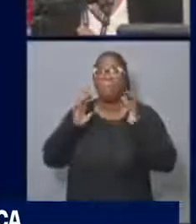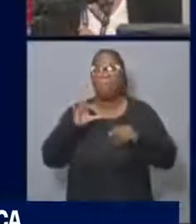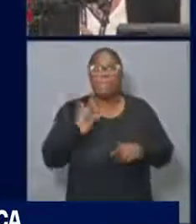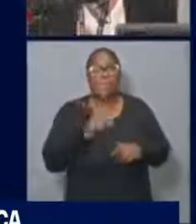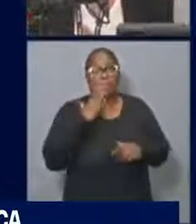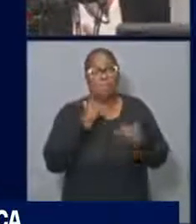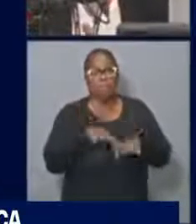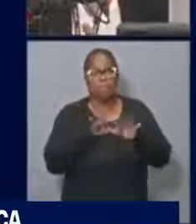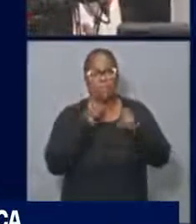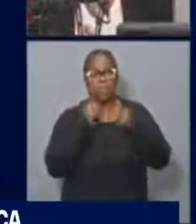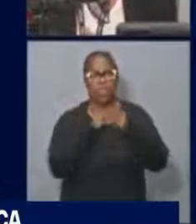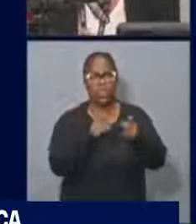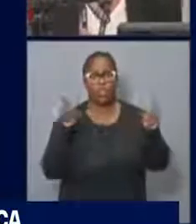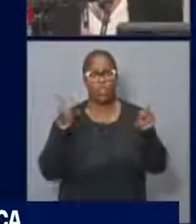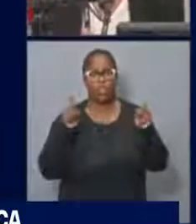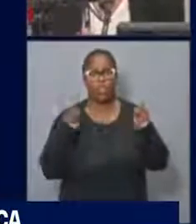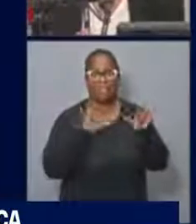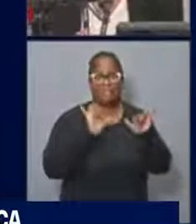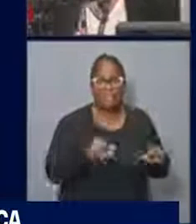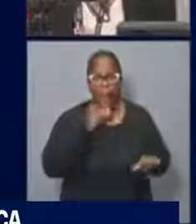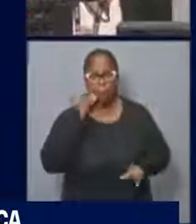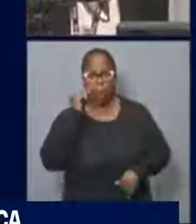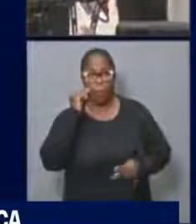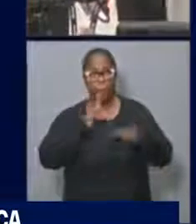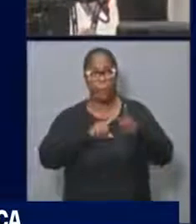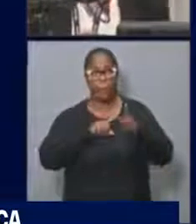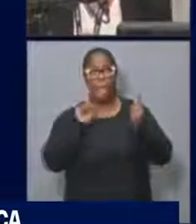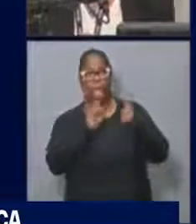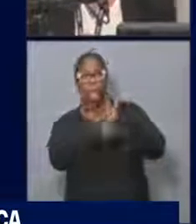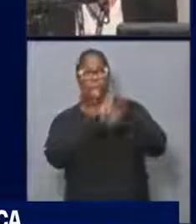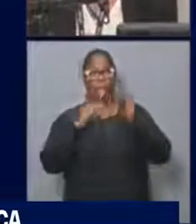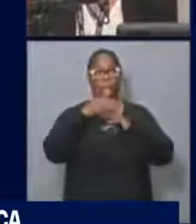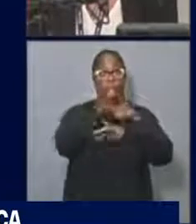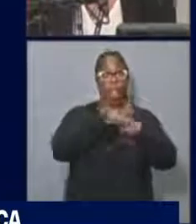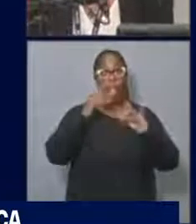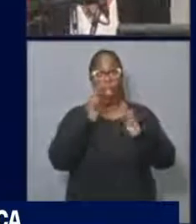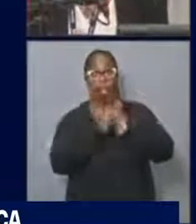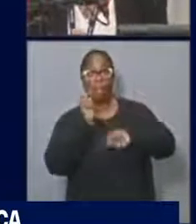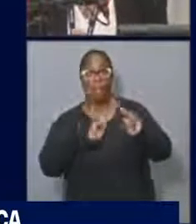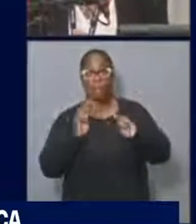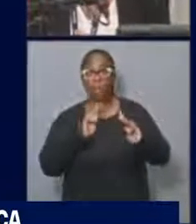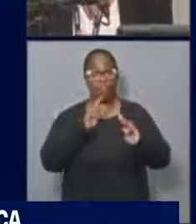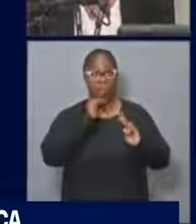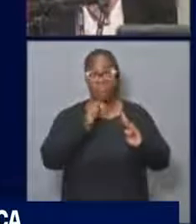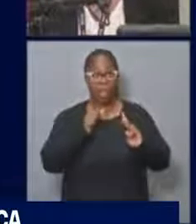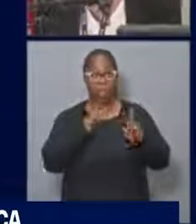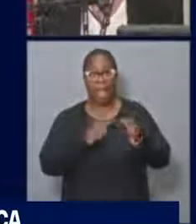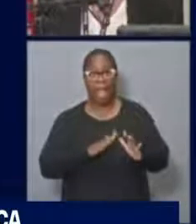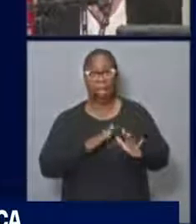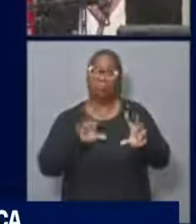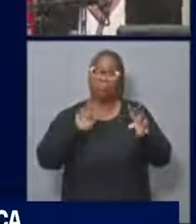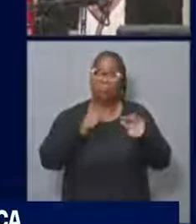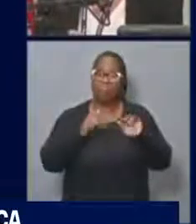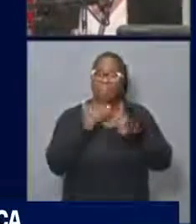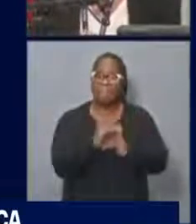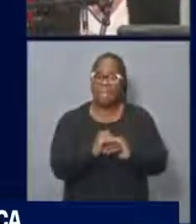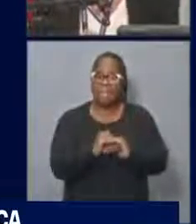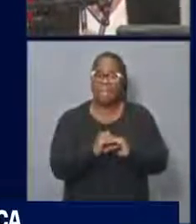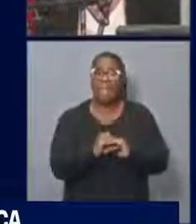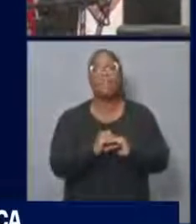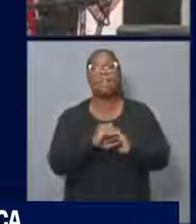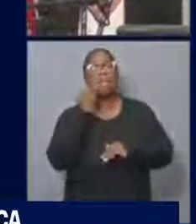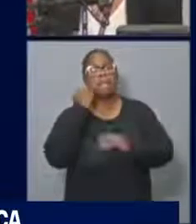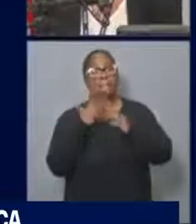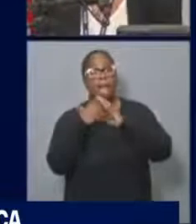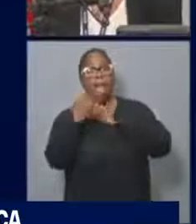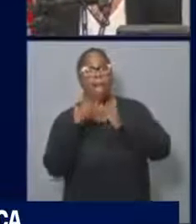close contact with people who you don't live with, and wearing your face covering at all times when you're out of your house. As